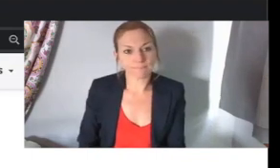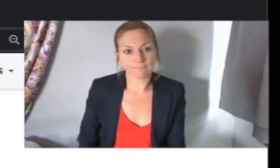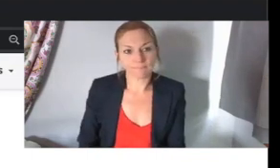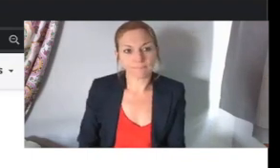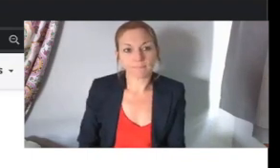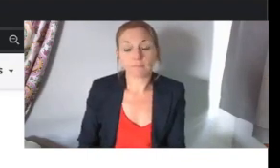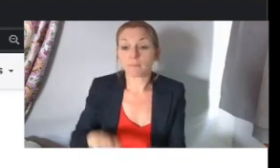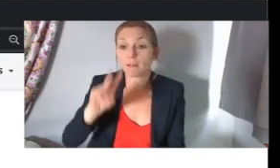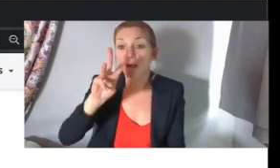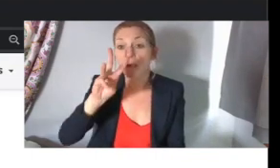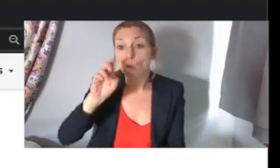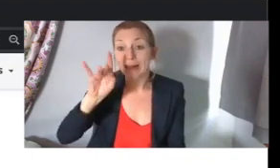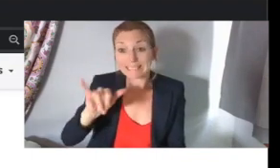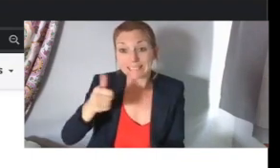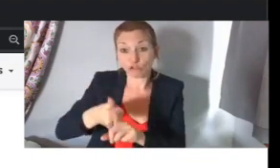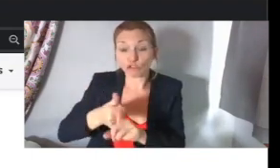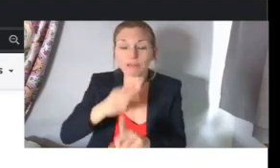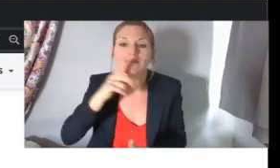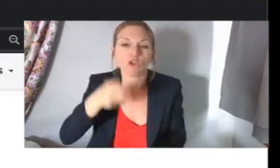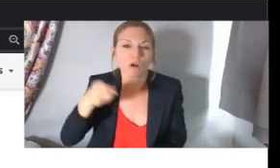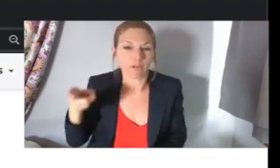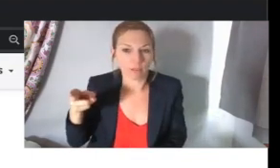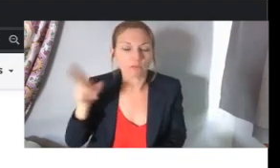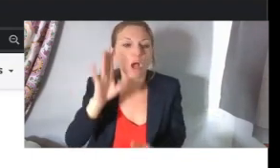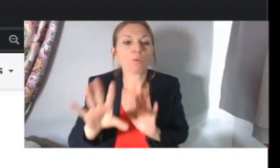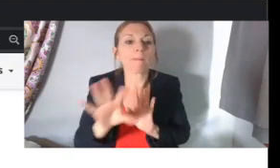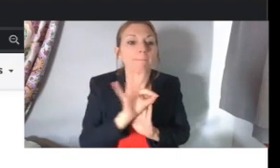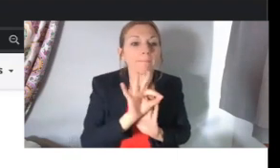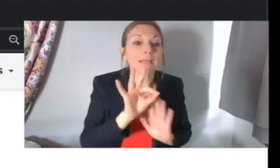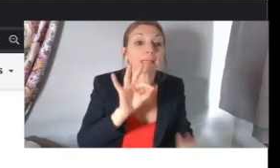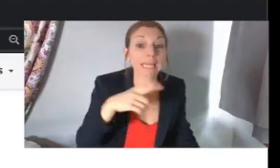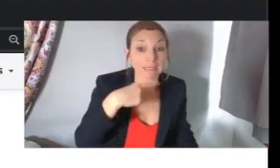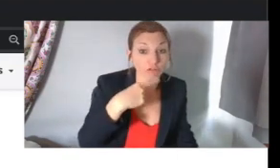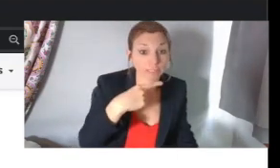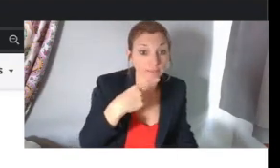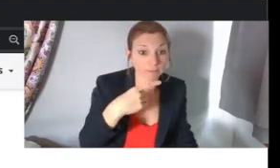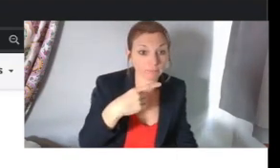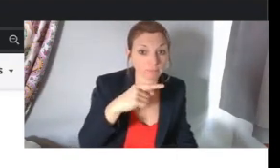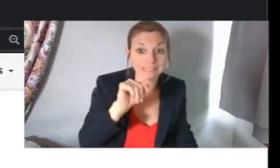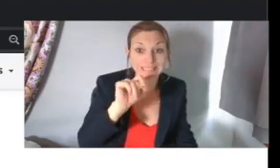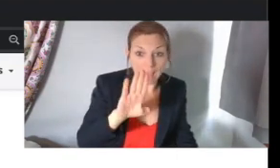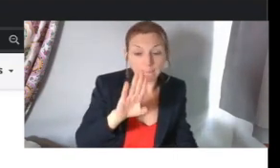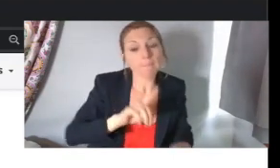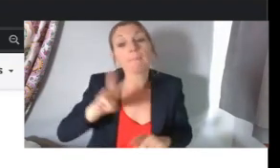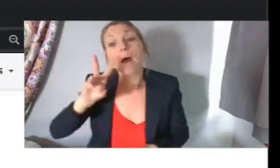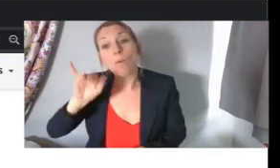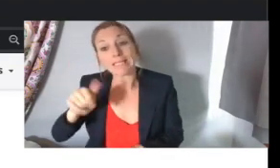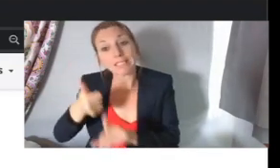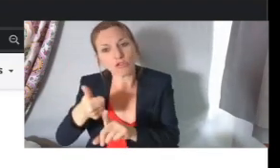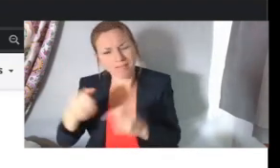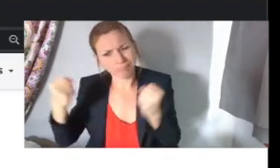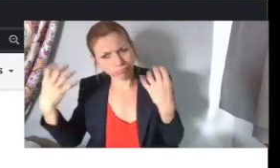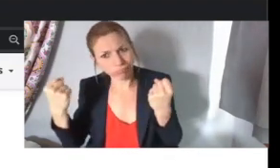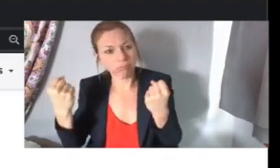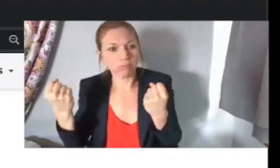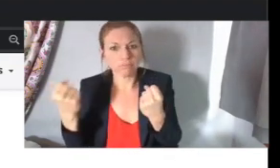Wendy is hard of hearing, so we're going to select the hearing tab. Wendy also knows ASL and is fluent in ASL, so